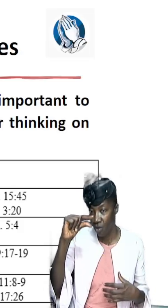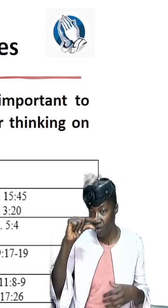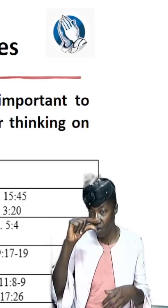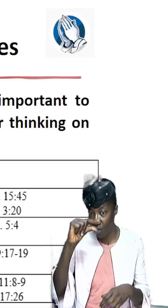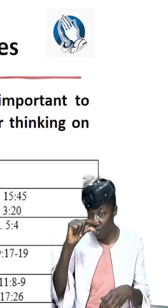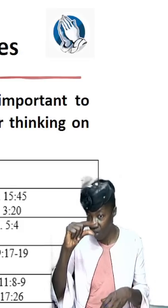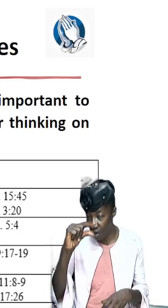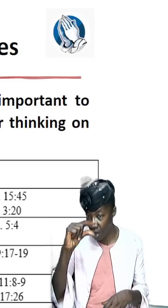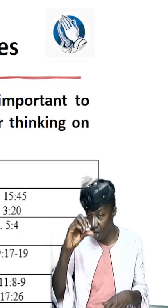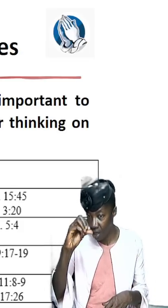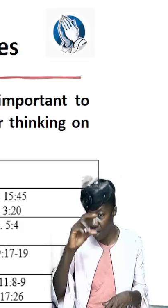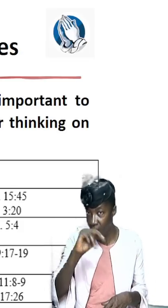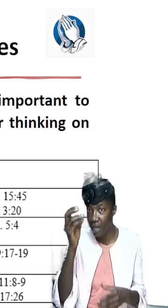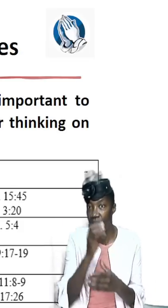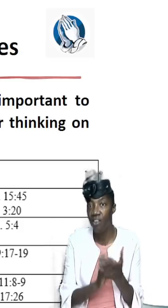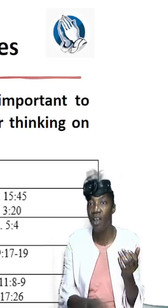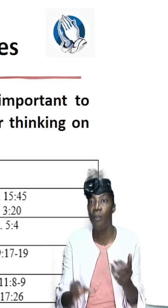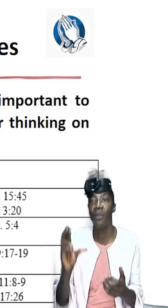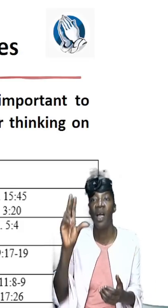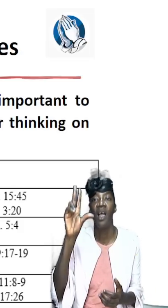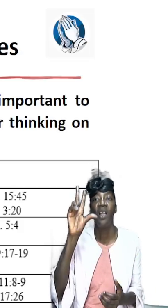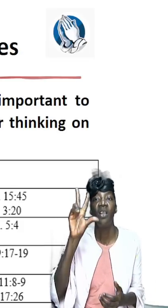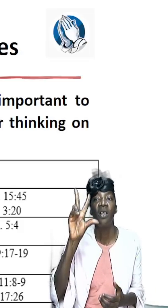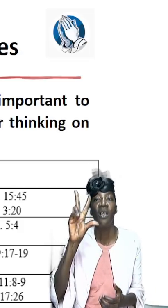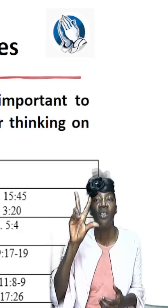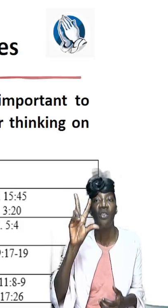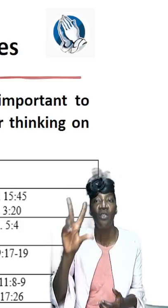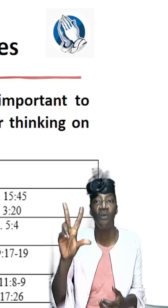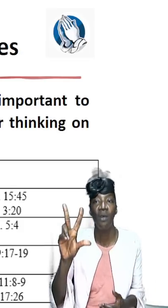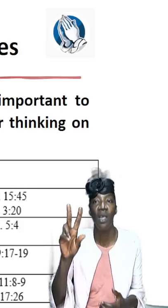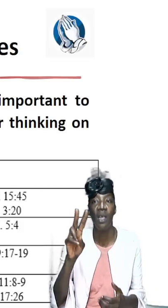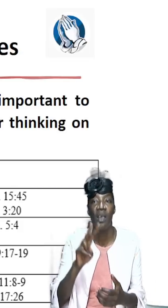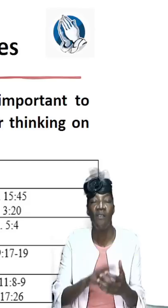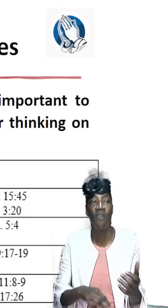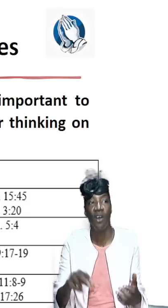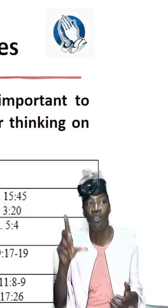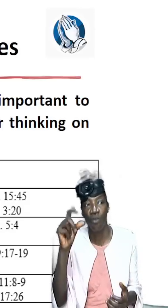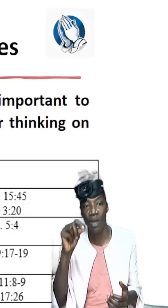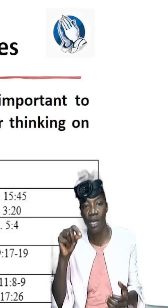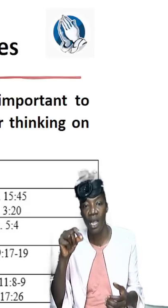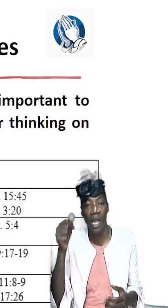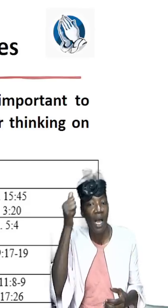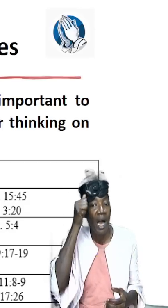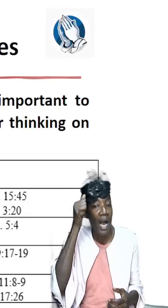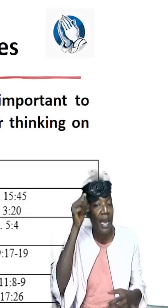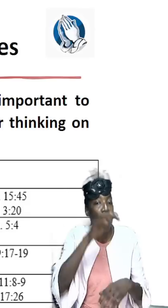Eve. And Adam called his wife's name Eve.